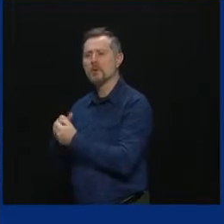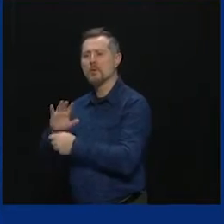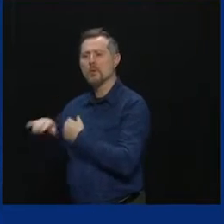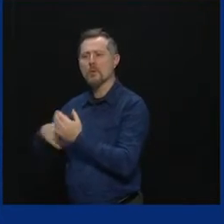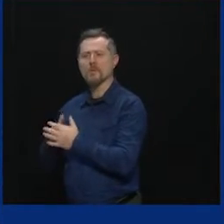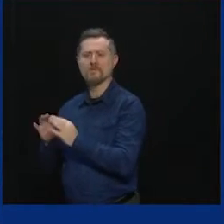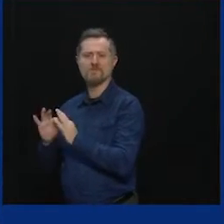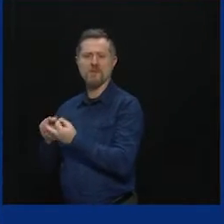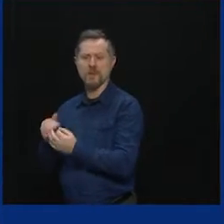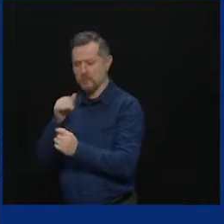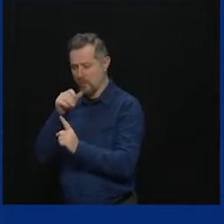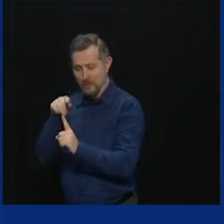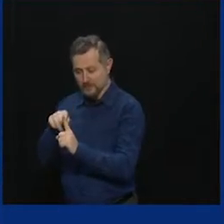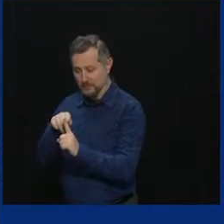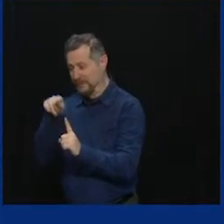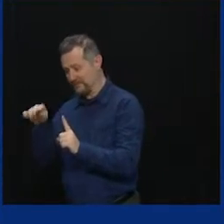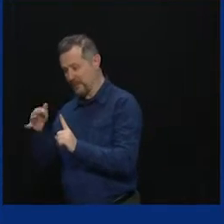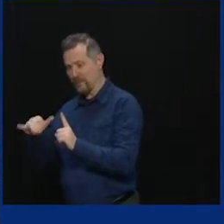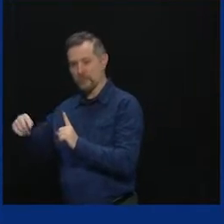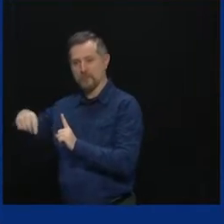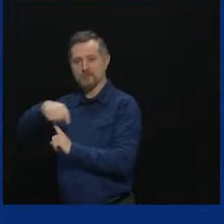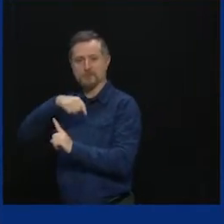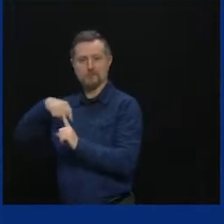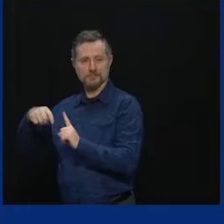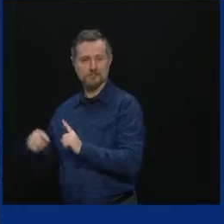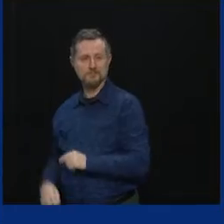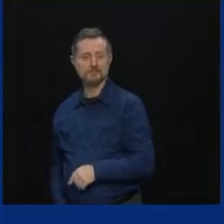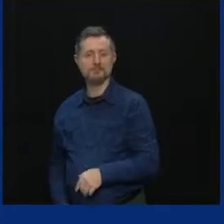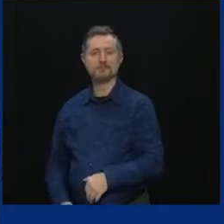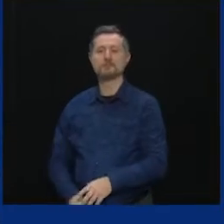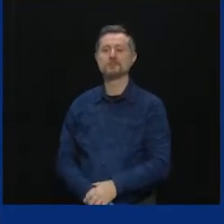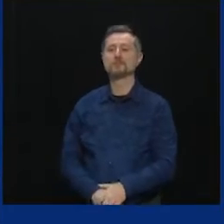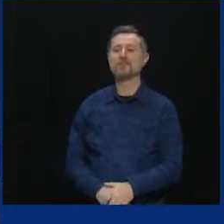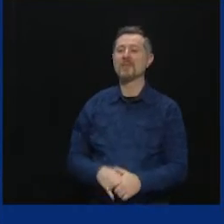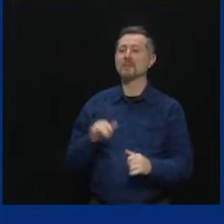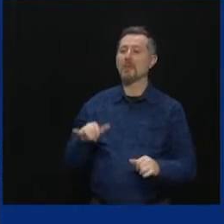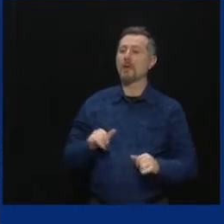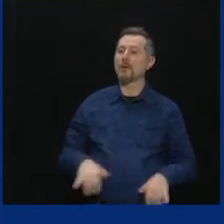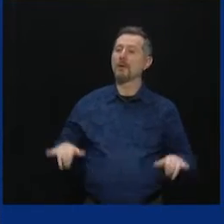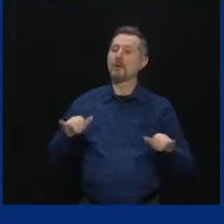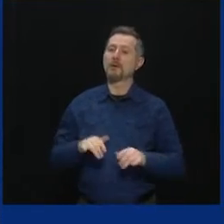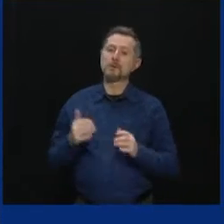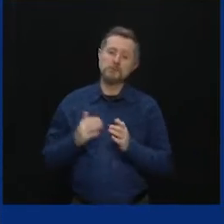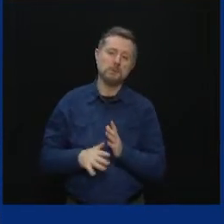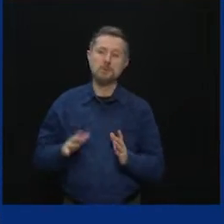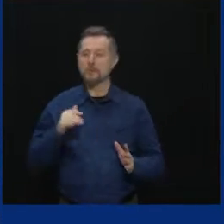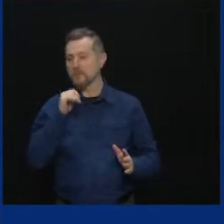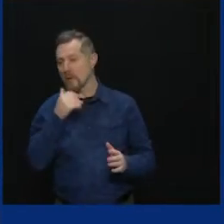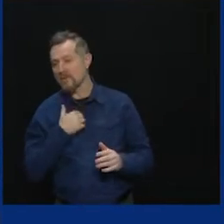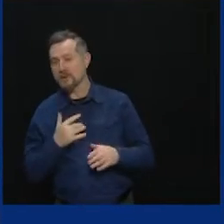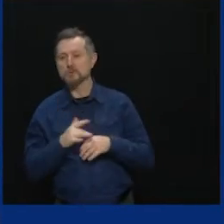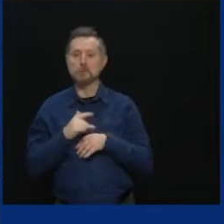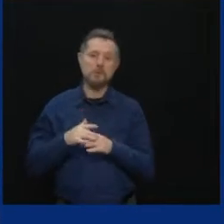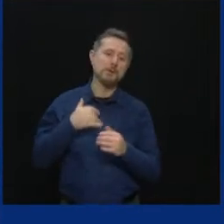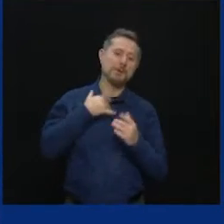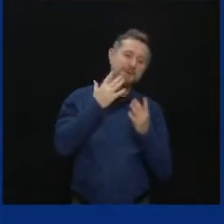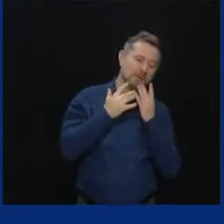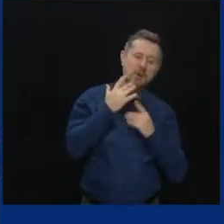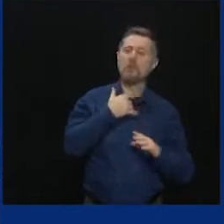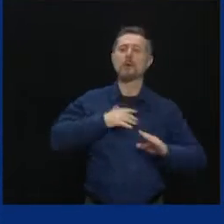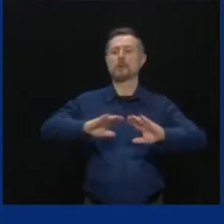the family. And we cannot use the excuse that we don't have the resources. That